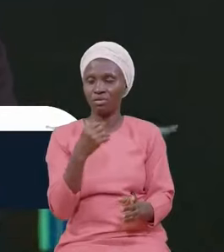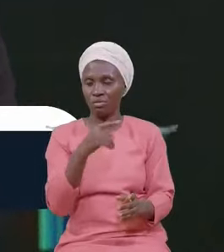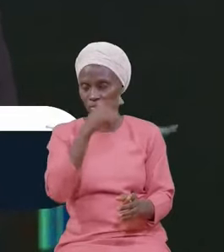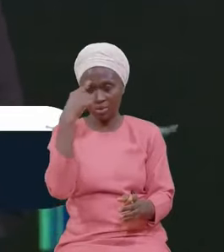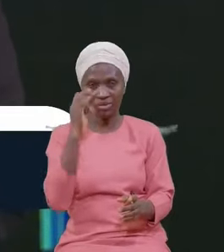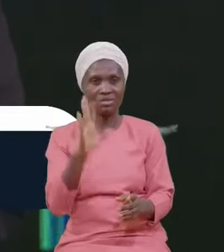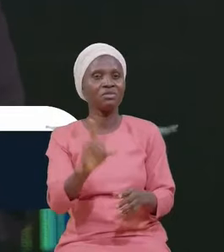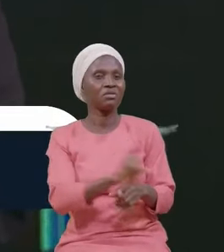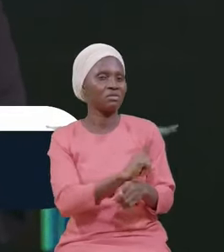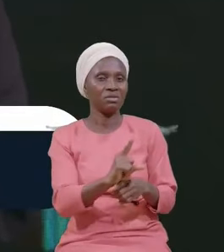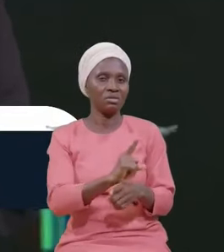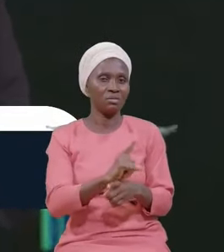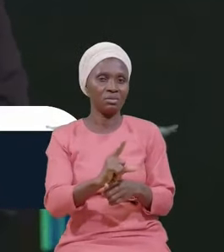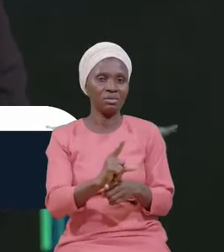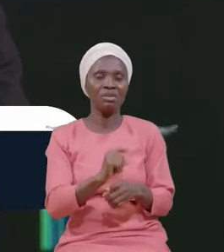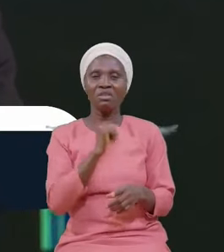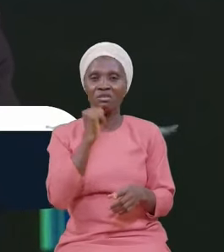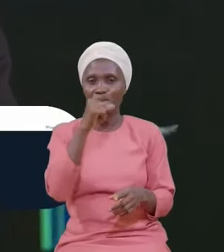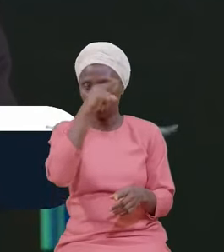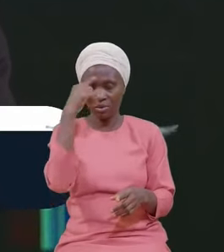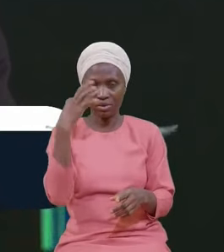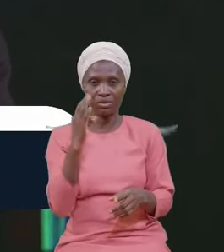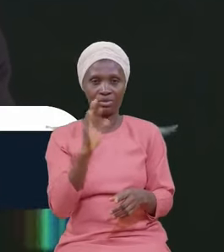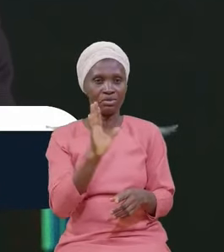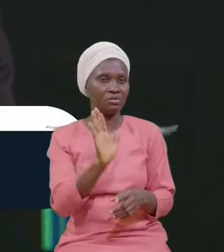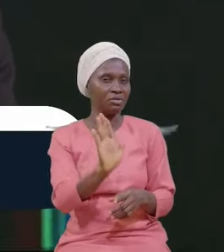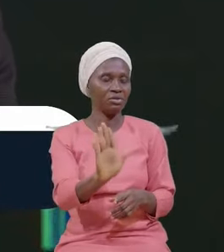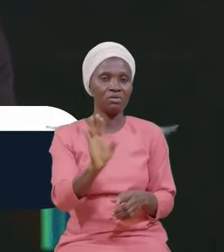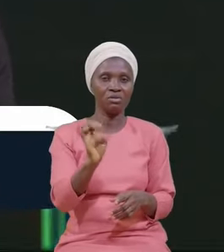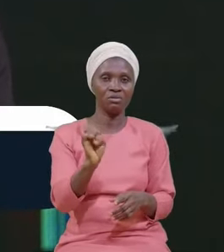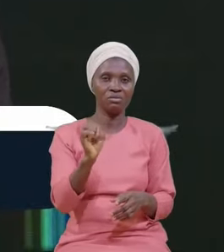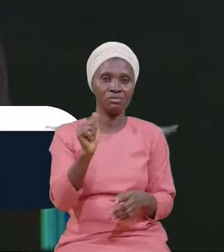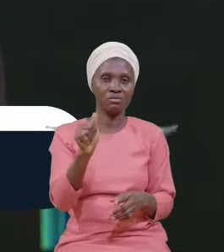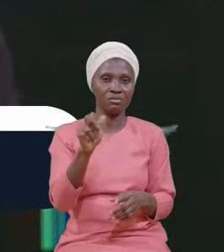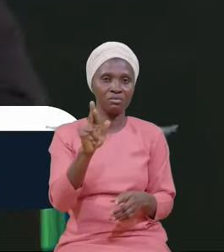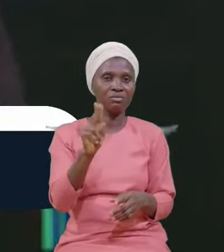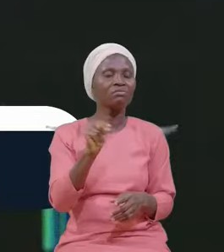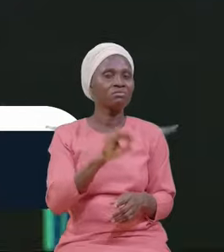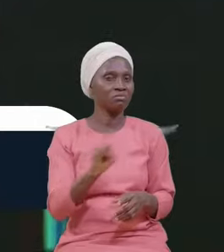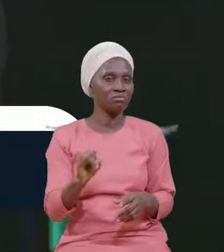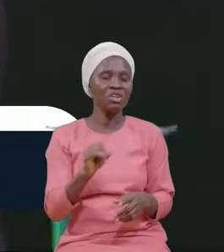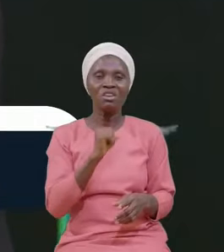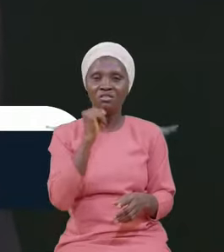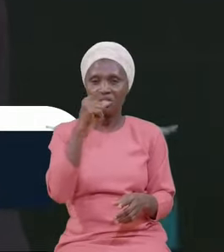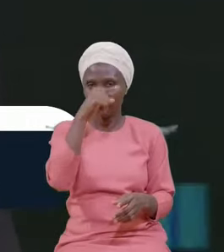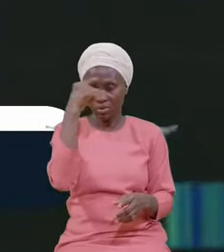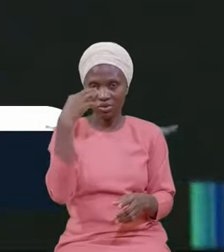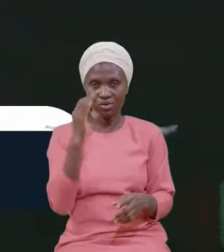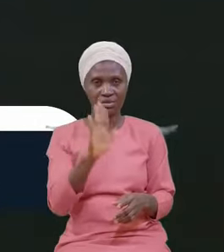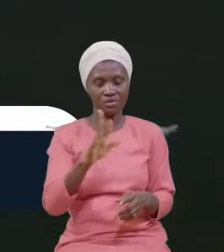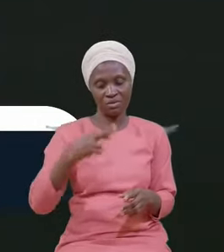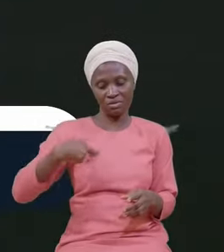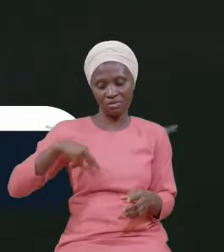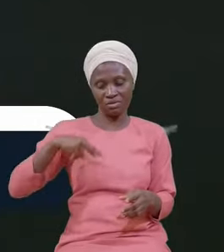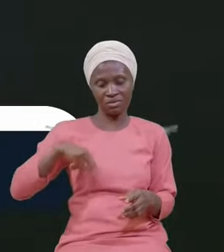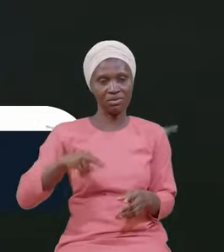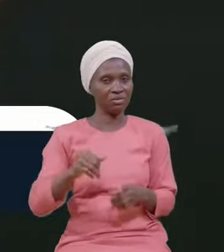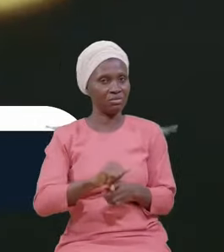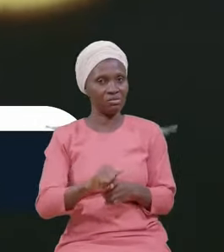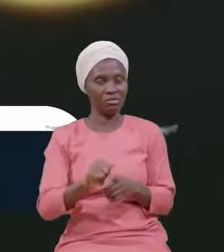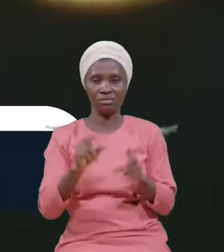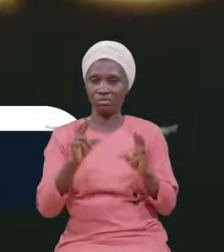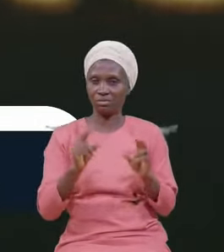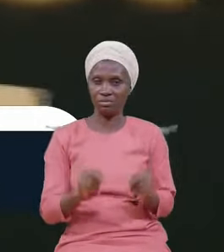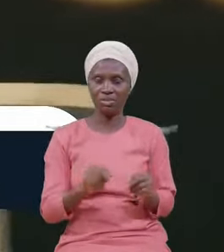not of your earning not of your religiousity not of the good works that you have